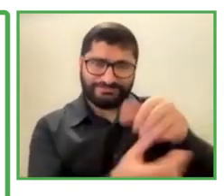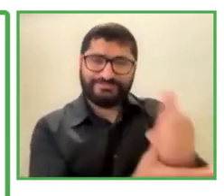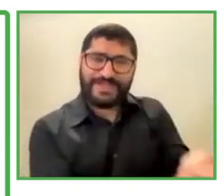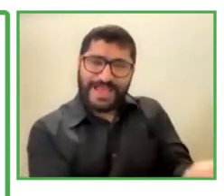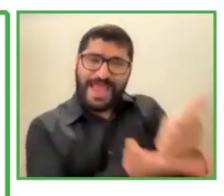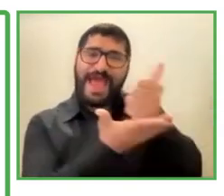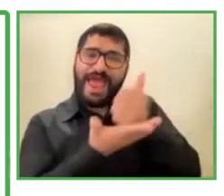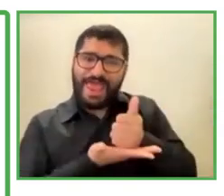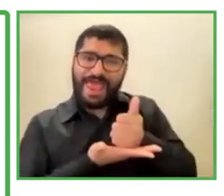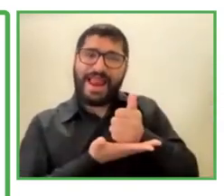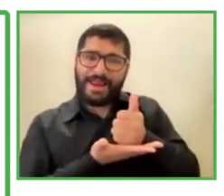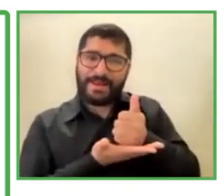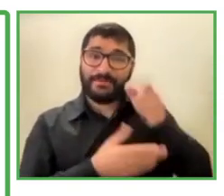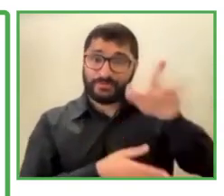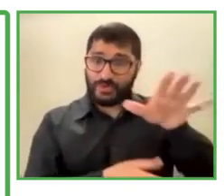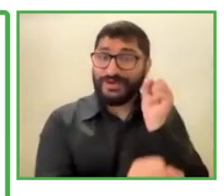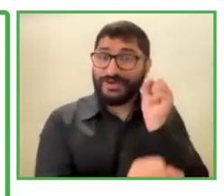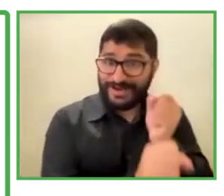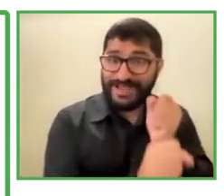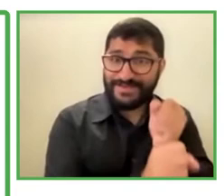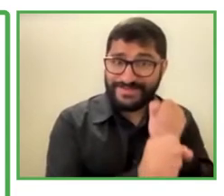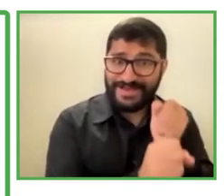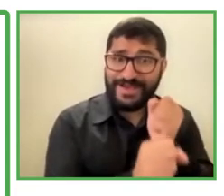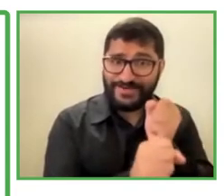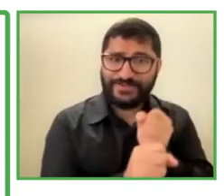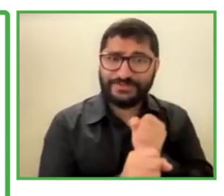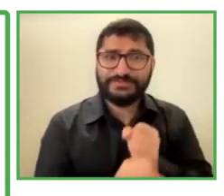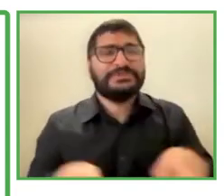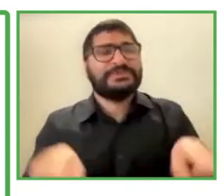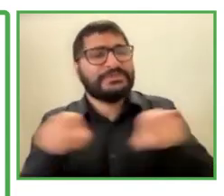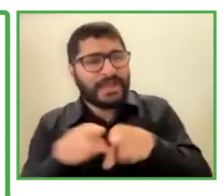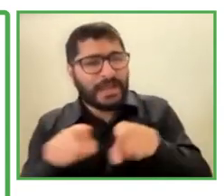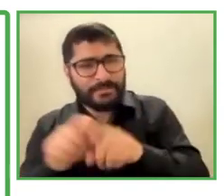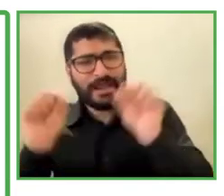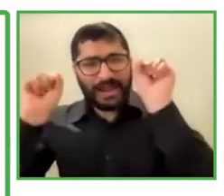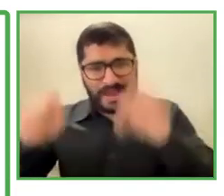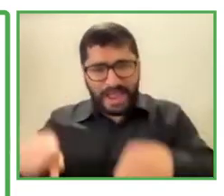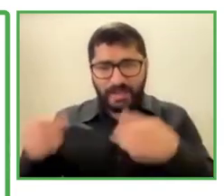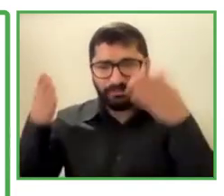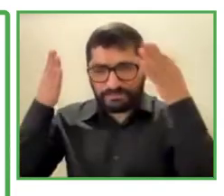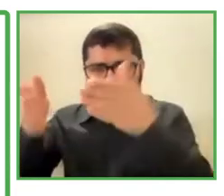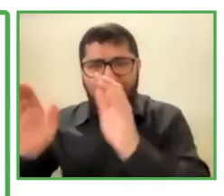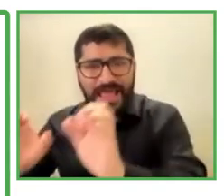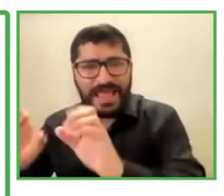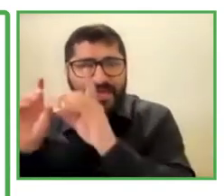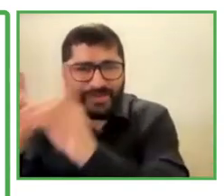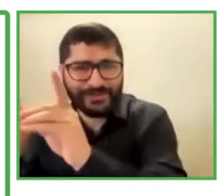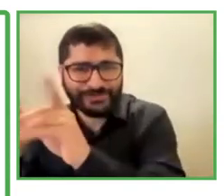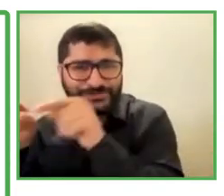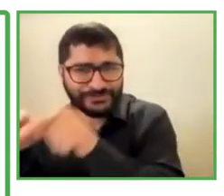what has helped us to work and also study